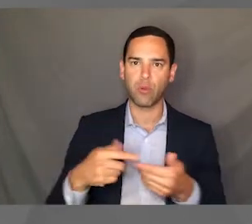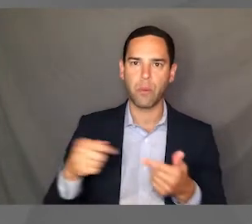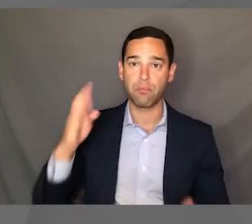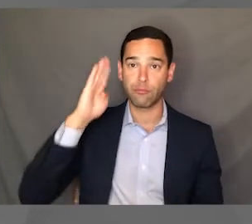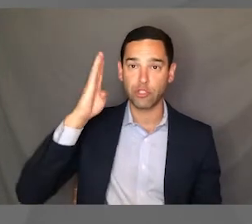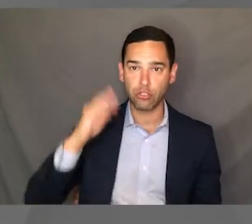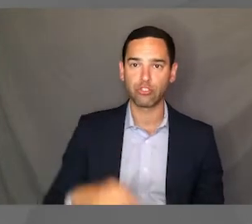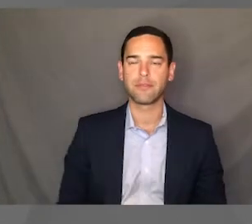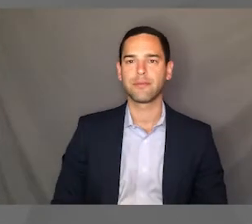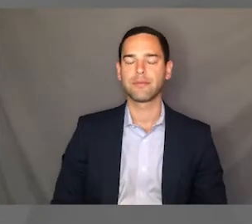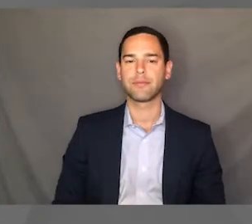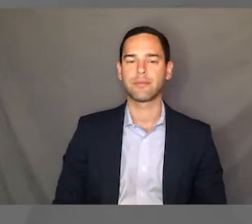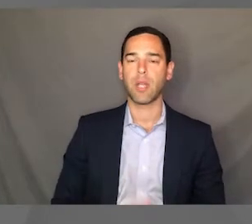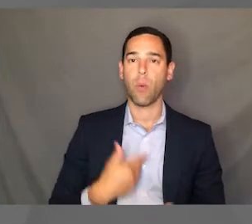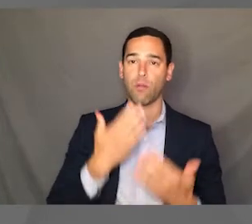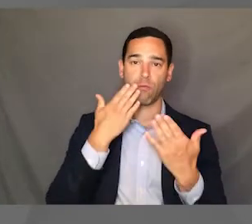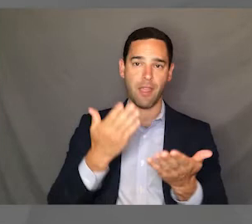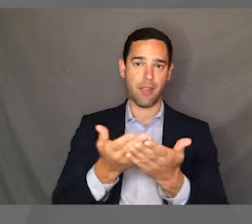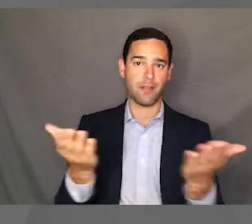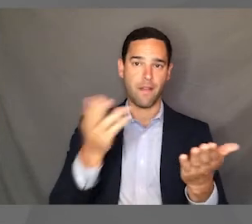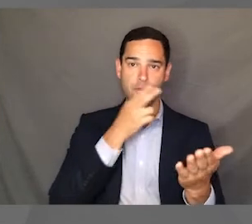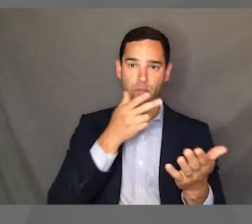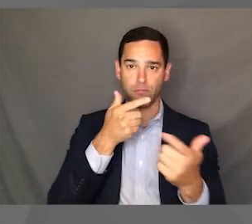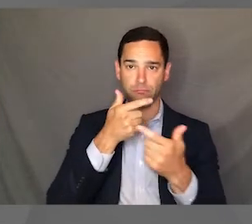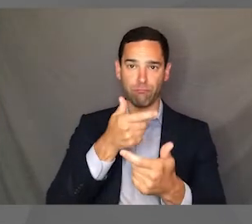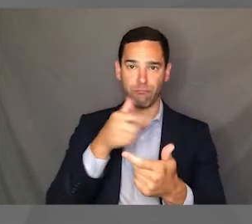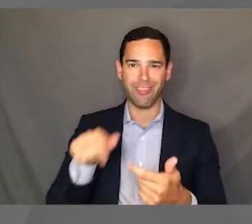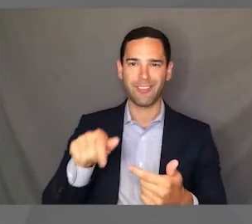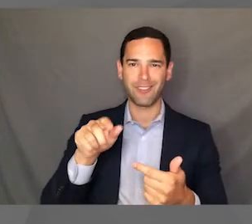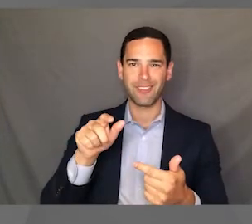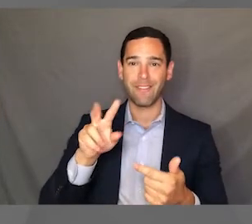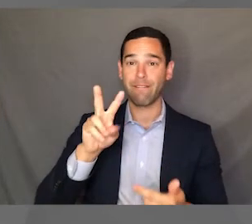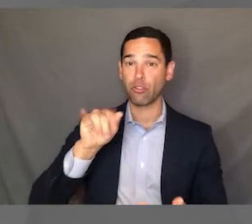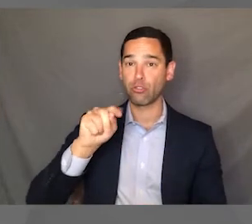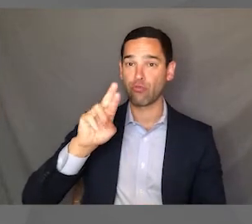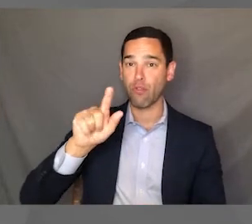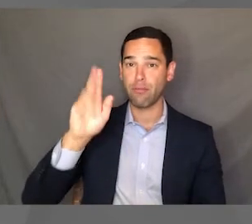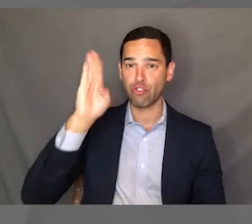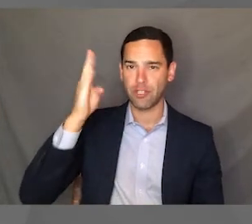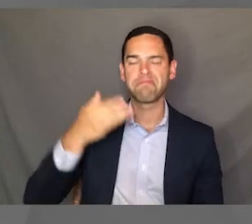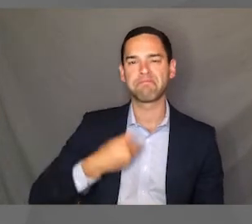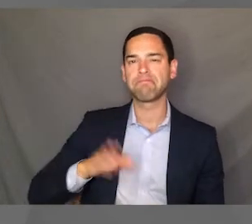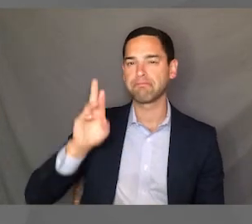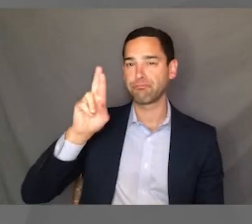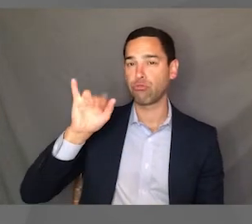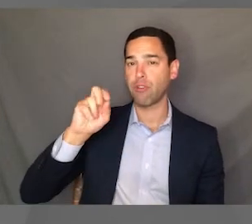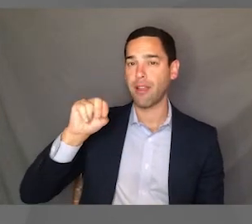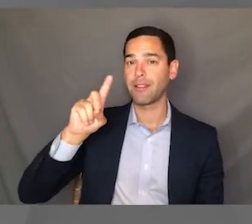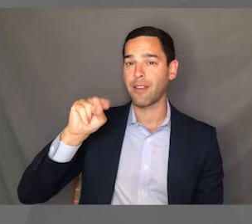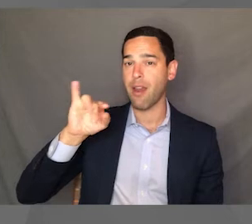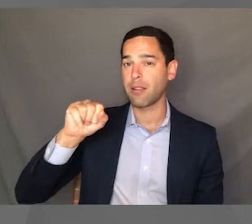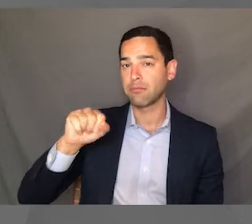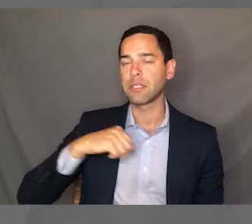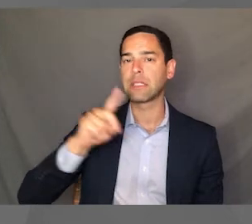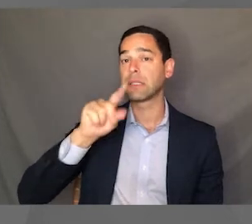presentation. I want to thank everyone who is joining us for our virtual presentation. As I said, my name is Brian Dennis, and I am the